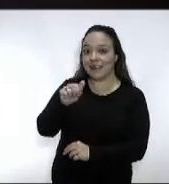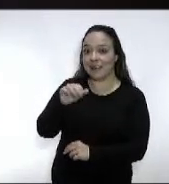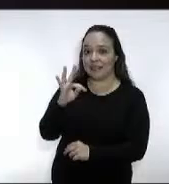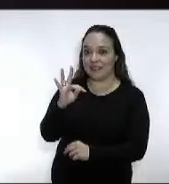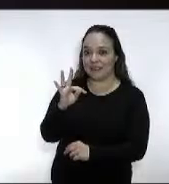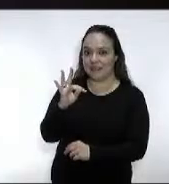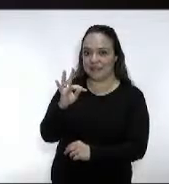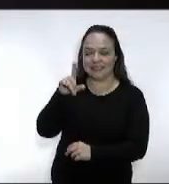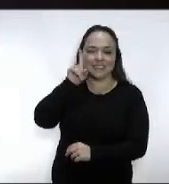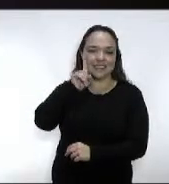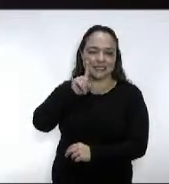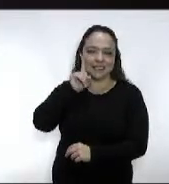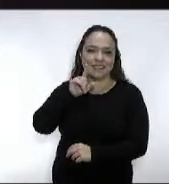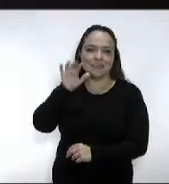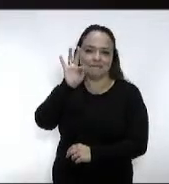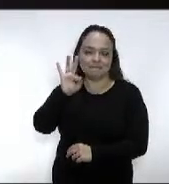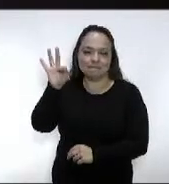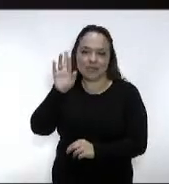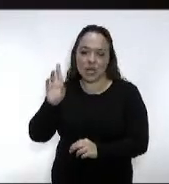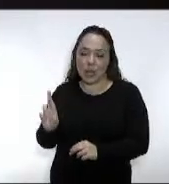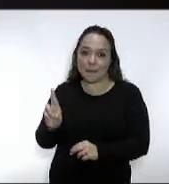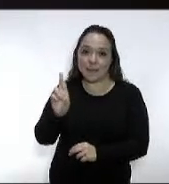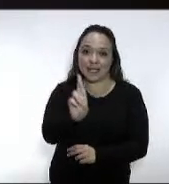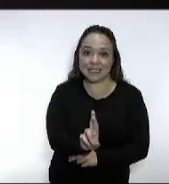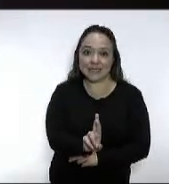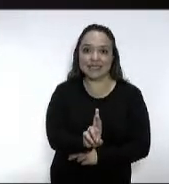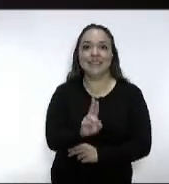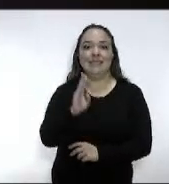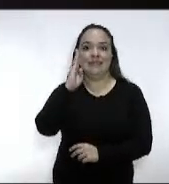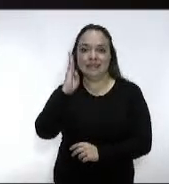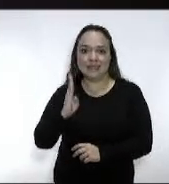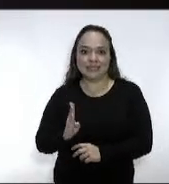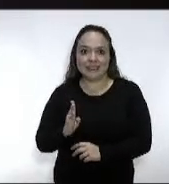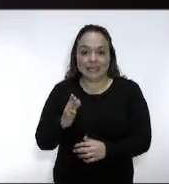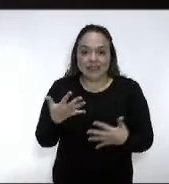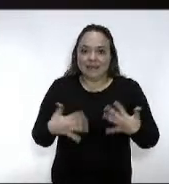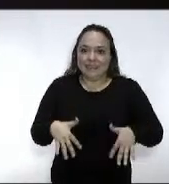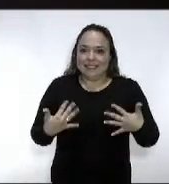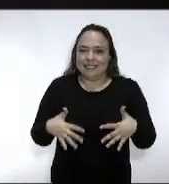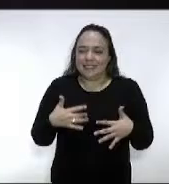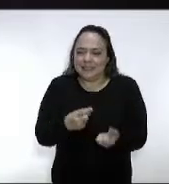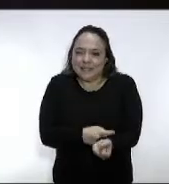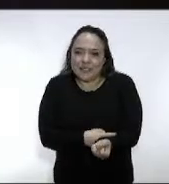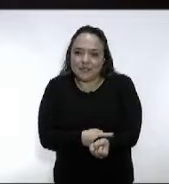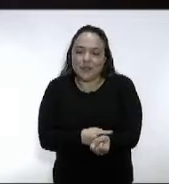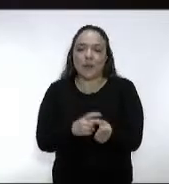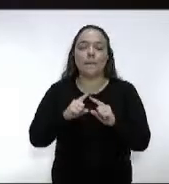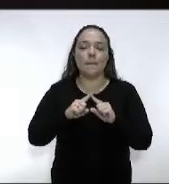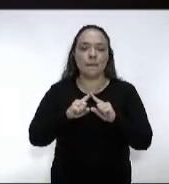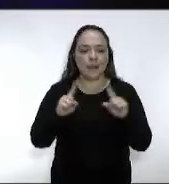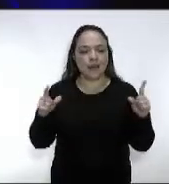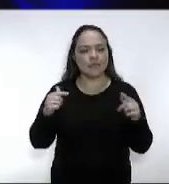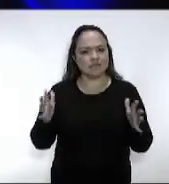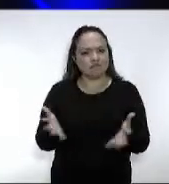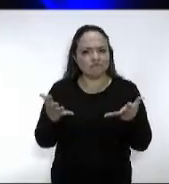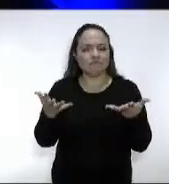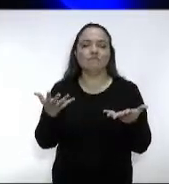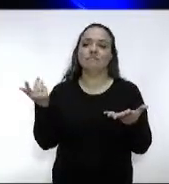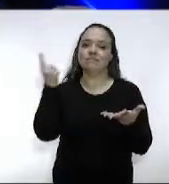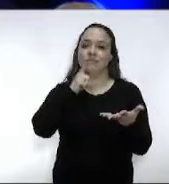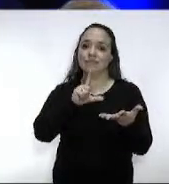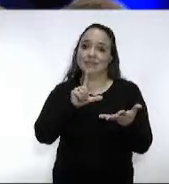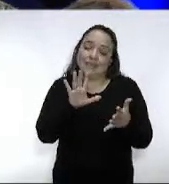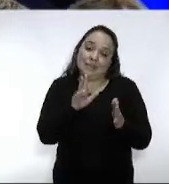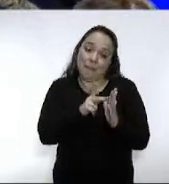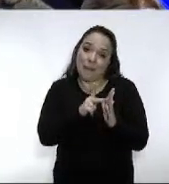In a country that half of the population, 25 years of age, has not complete basic study, it's imperative to recognize our luck and